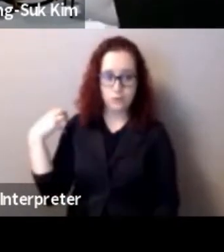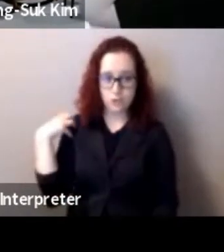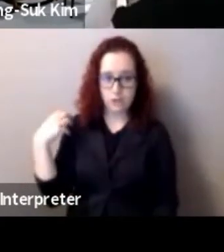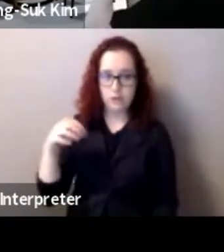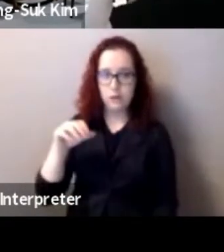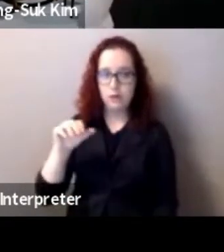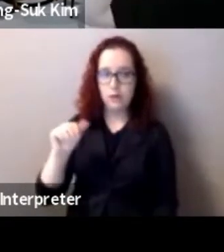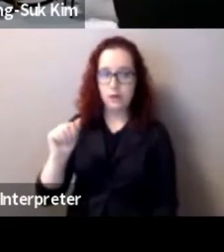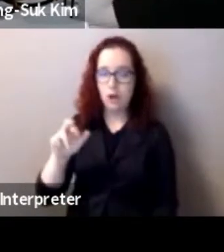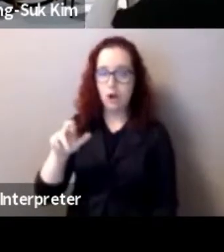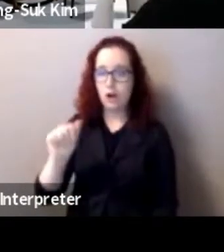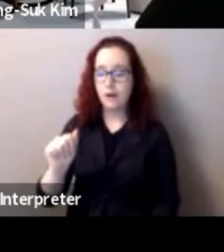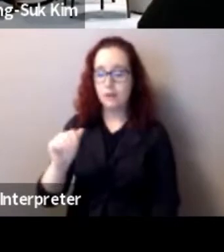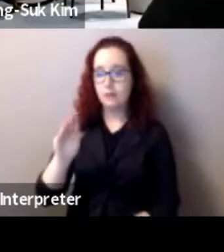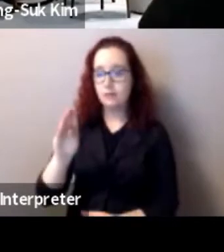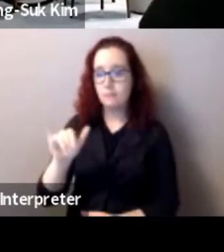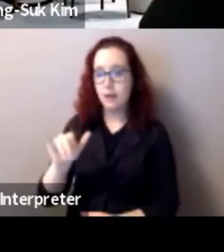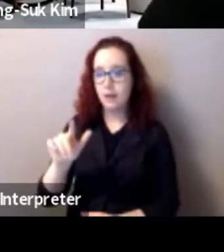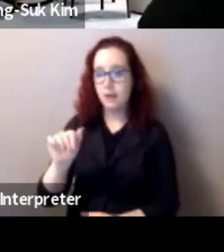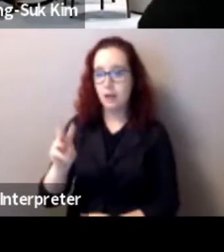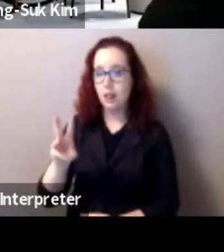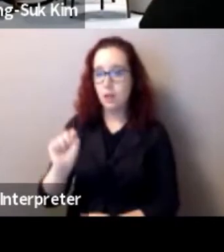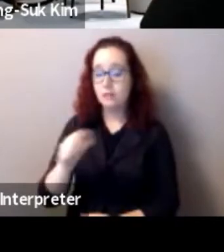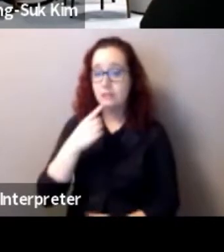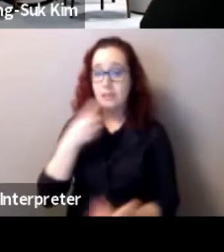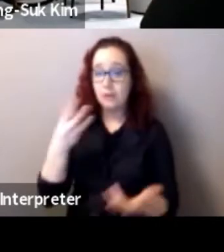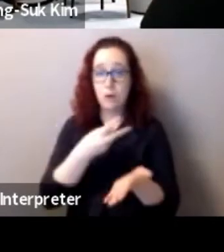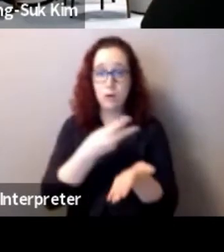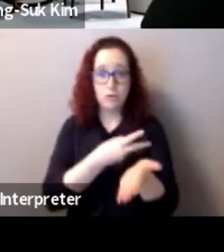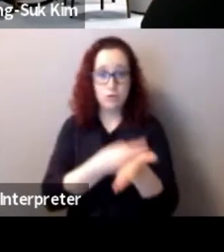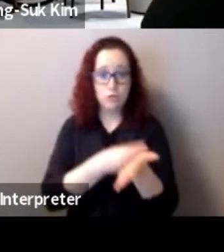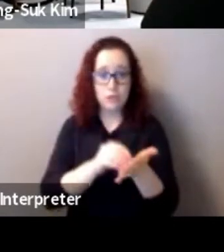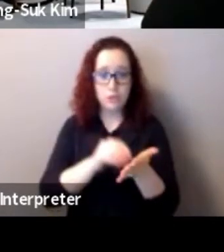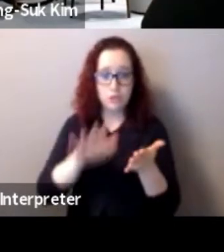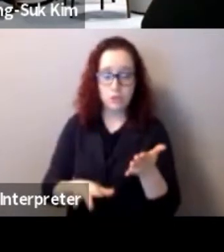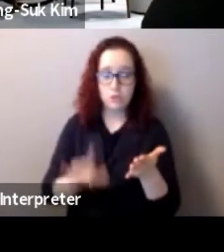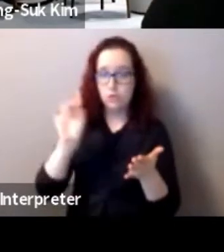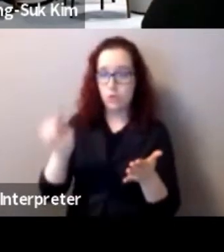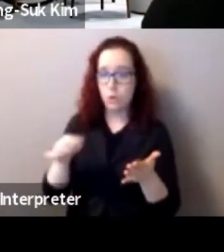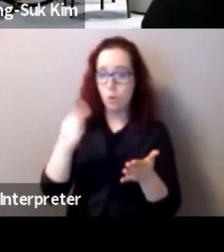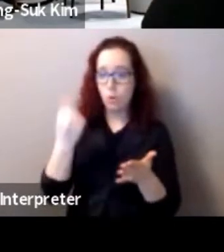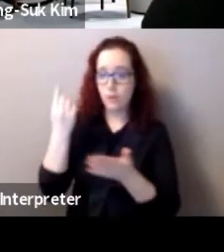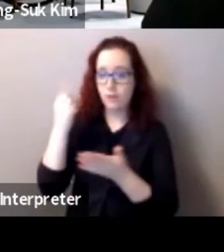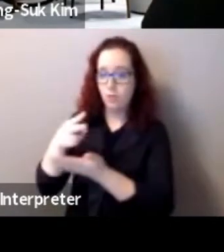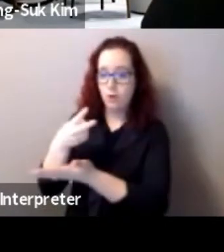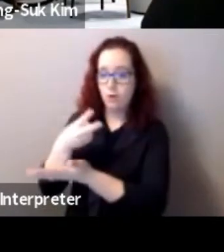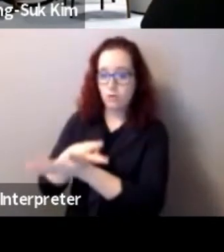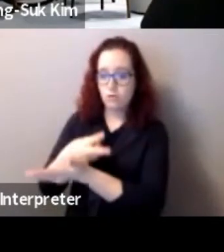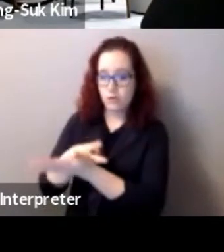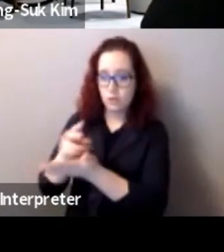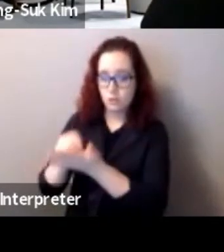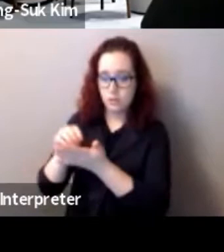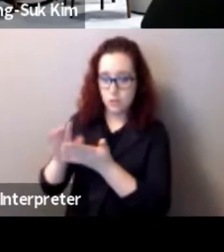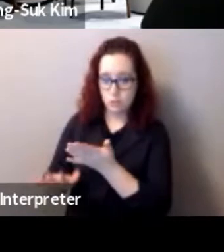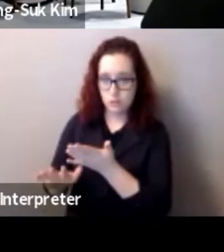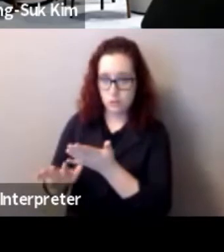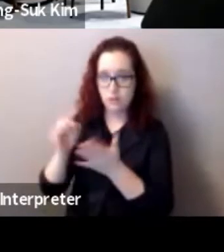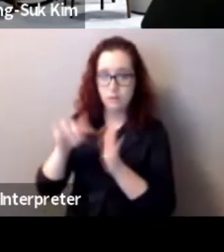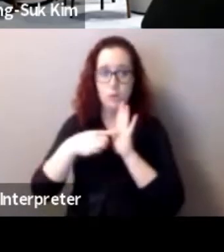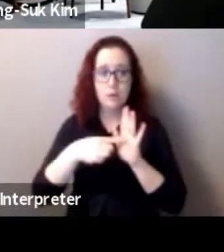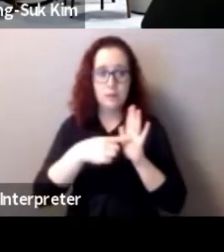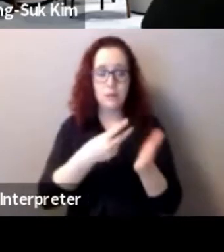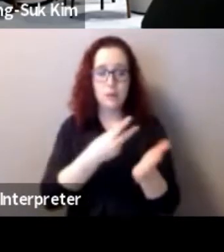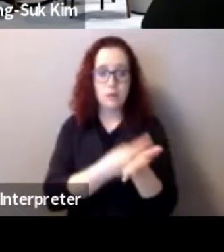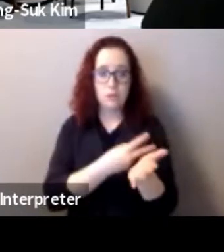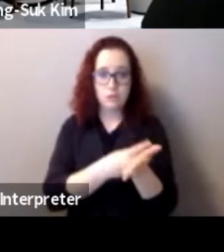bylaws dictate that graduate students can only be elected to roles that are designated for graduate students. So for example, graduate student representative.